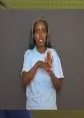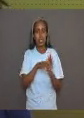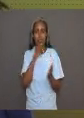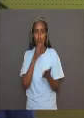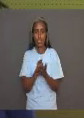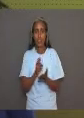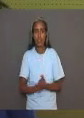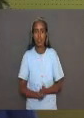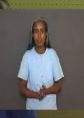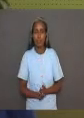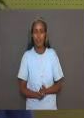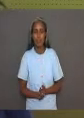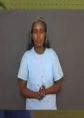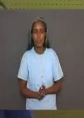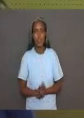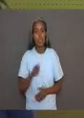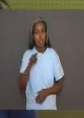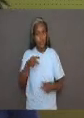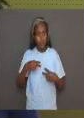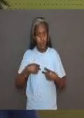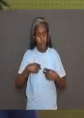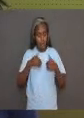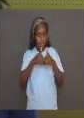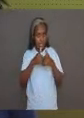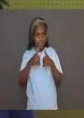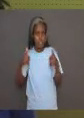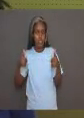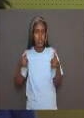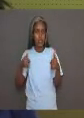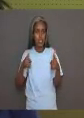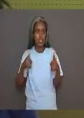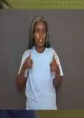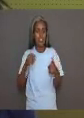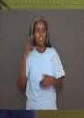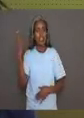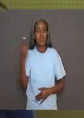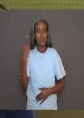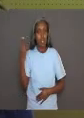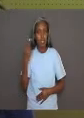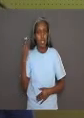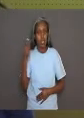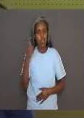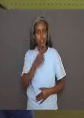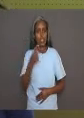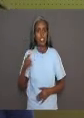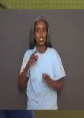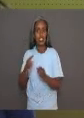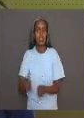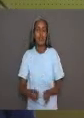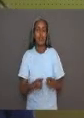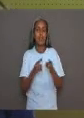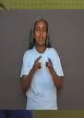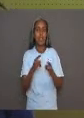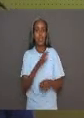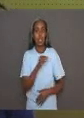data. You have identified the advantages of each method,